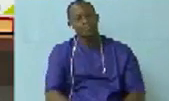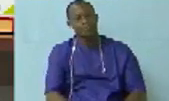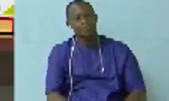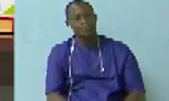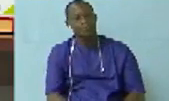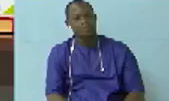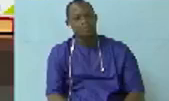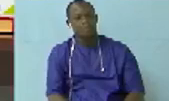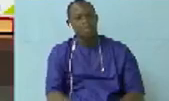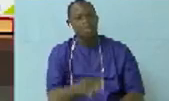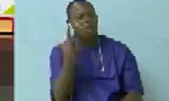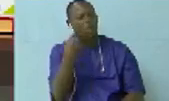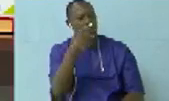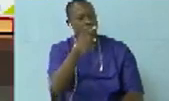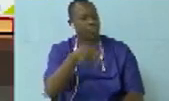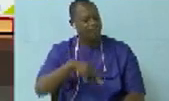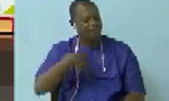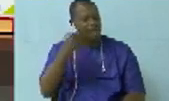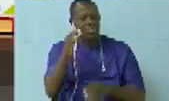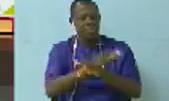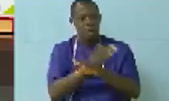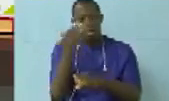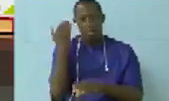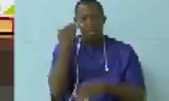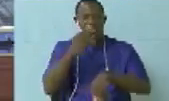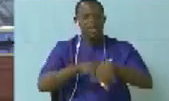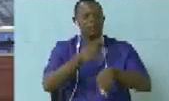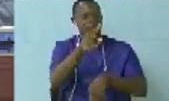How did you feel at this time?